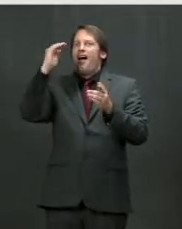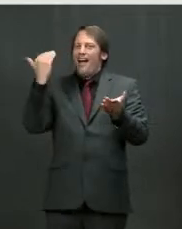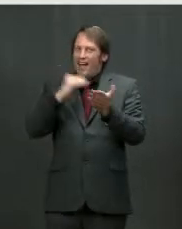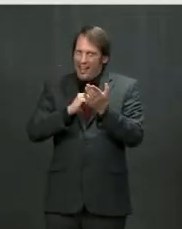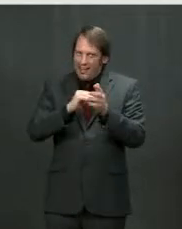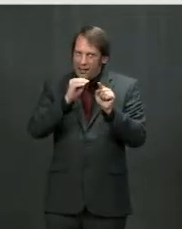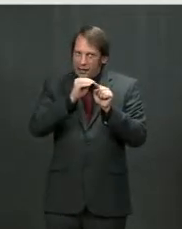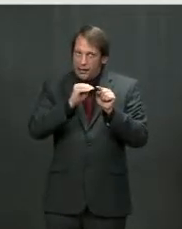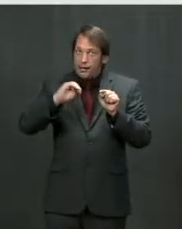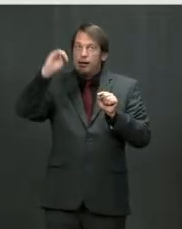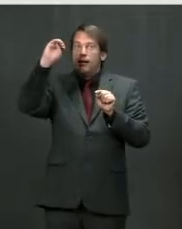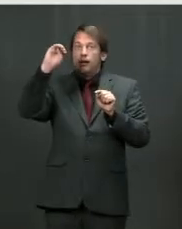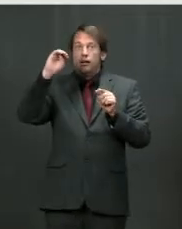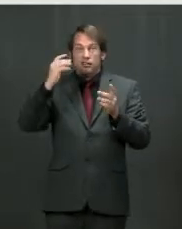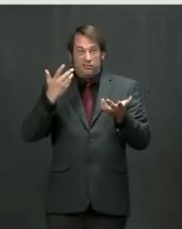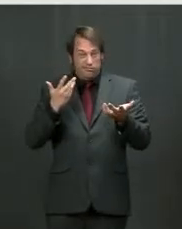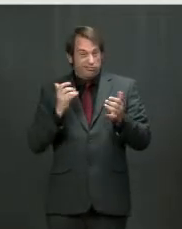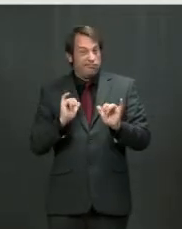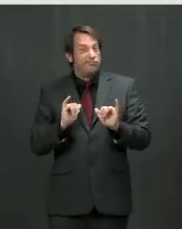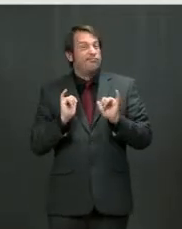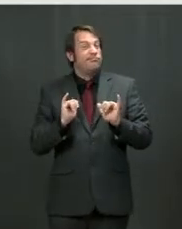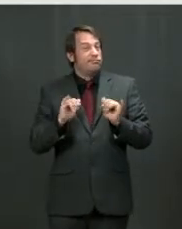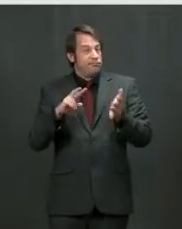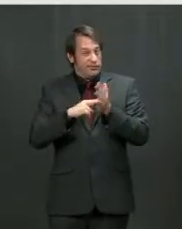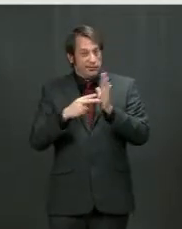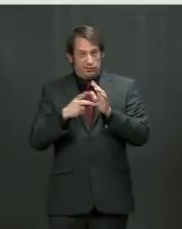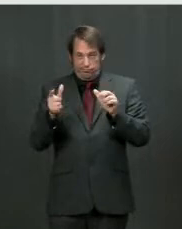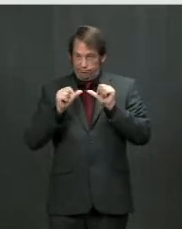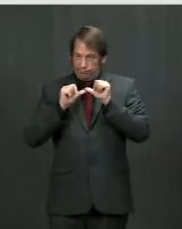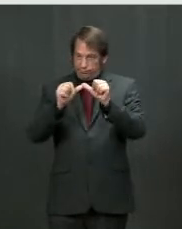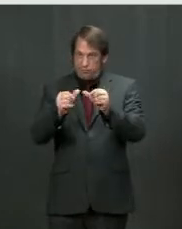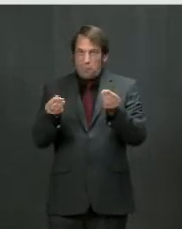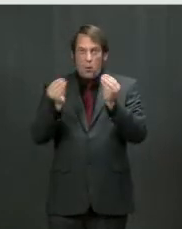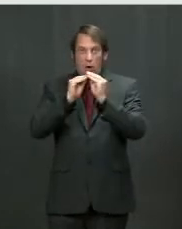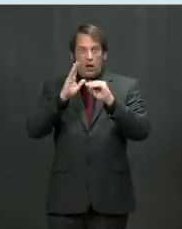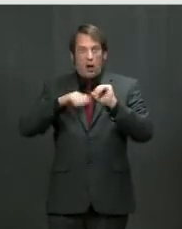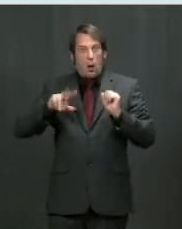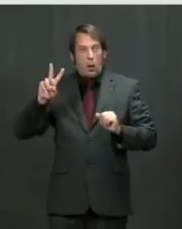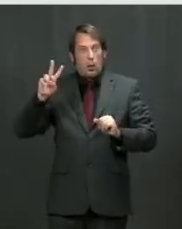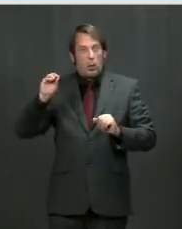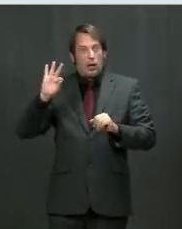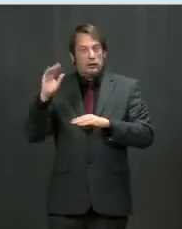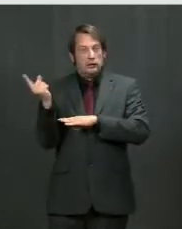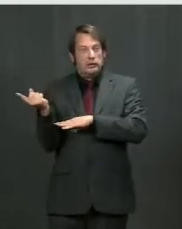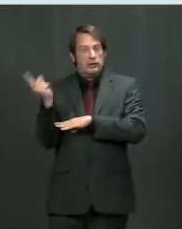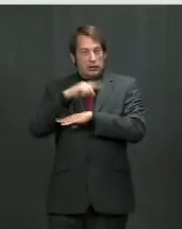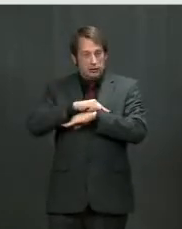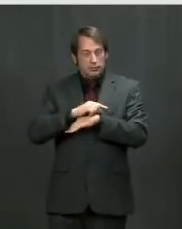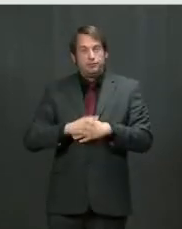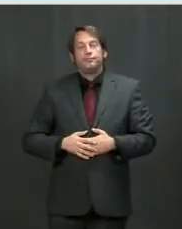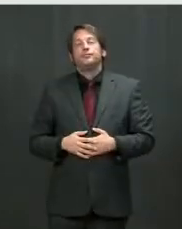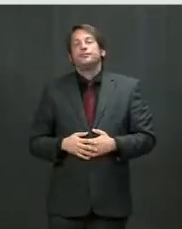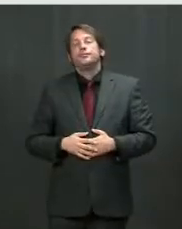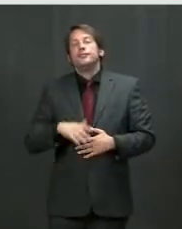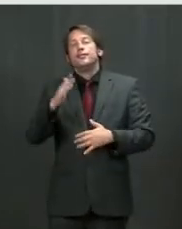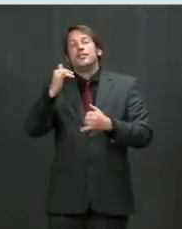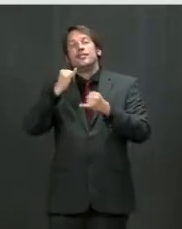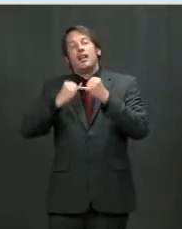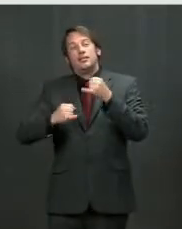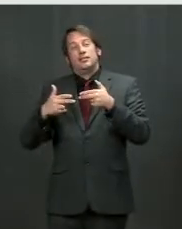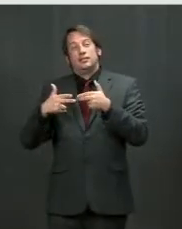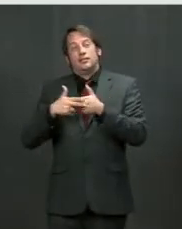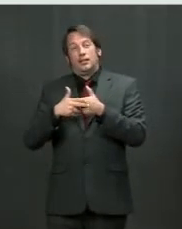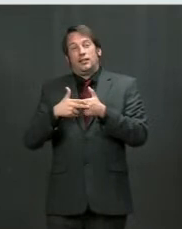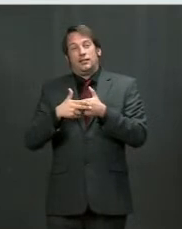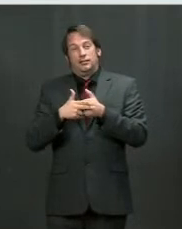out well beyond 209 days. And on the final slide, the conclusion that